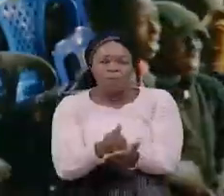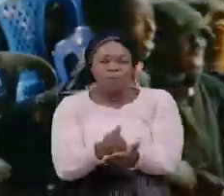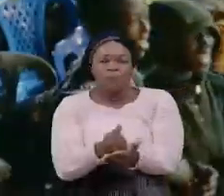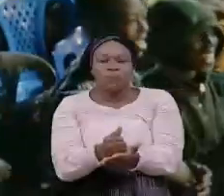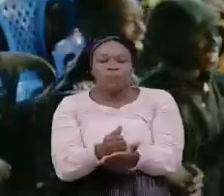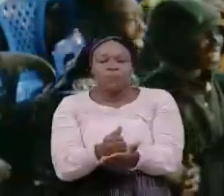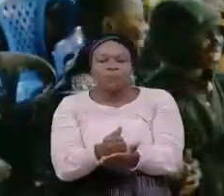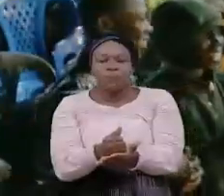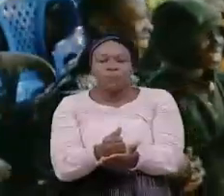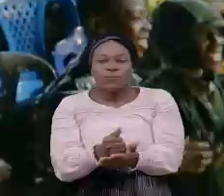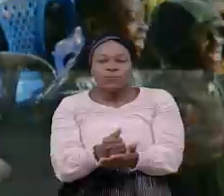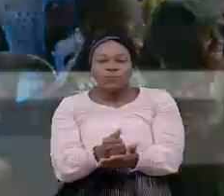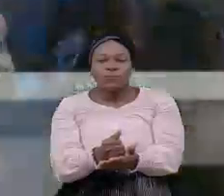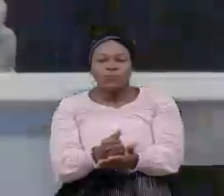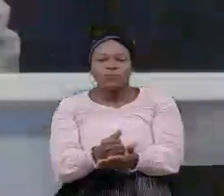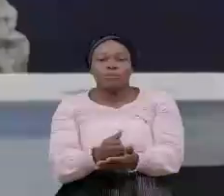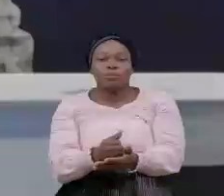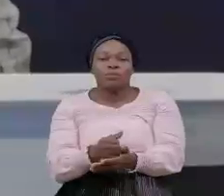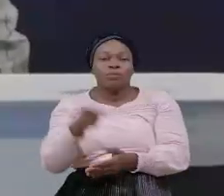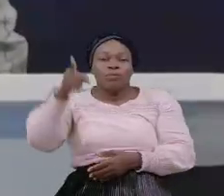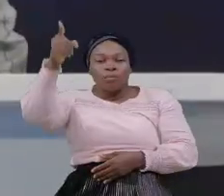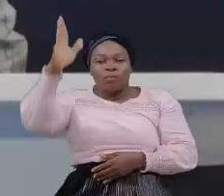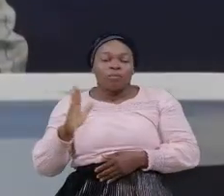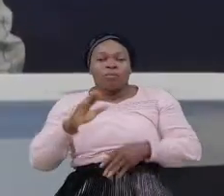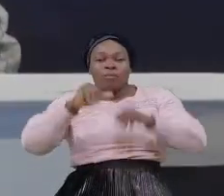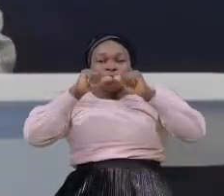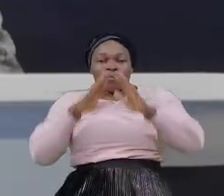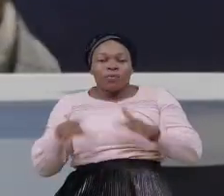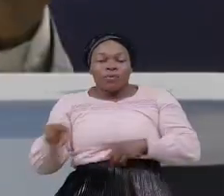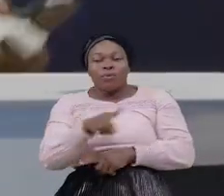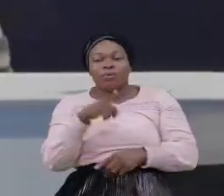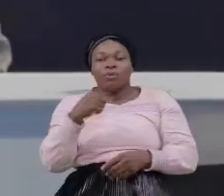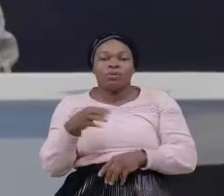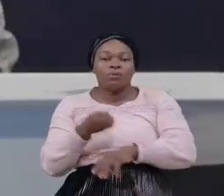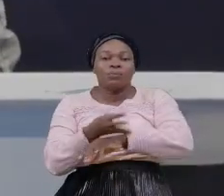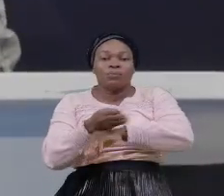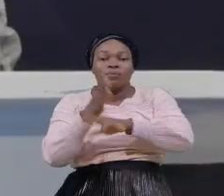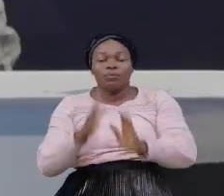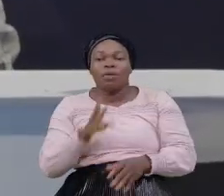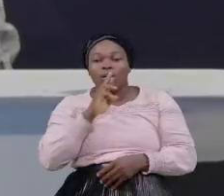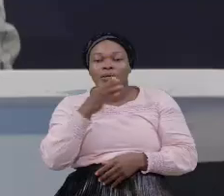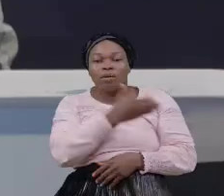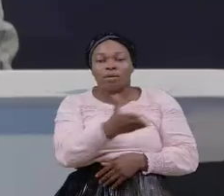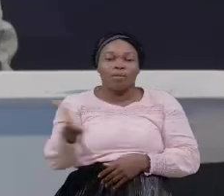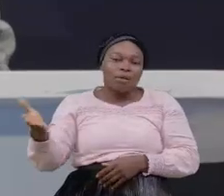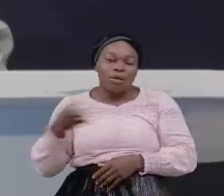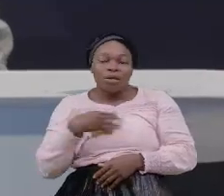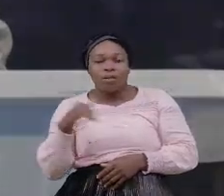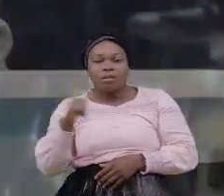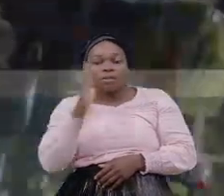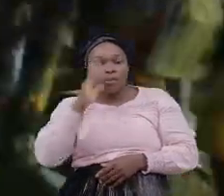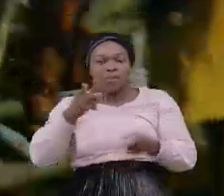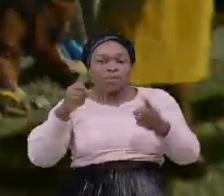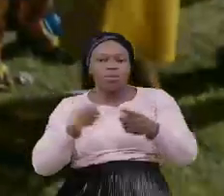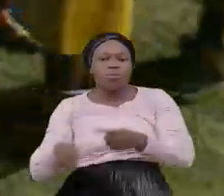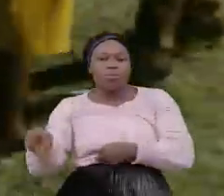God bless you. Our counselors are there, and they'll quickly come to you and get the details from